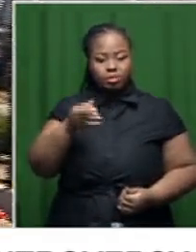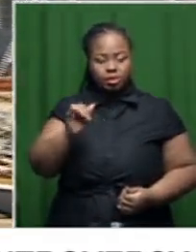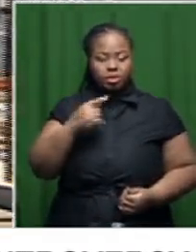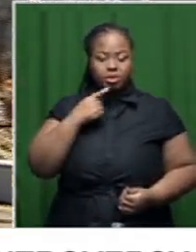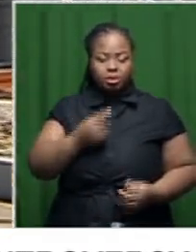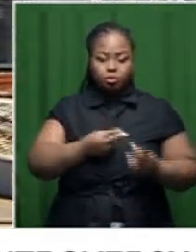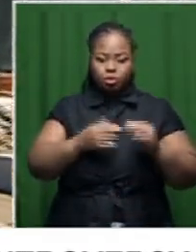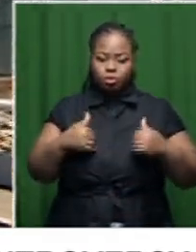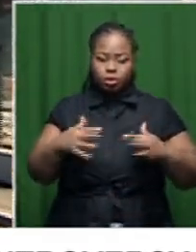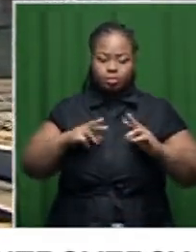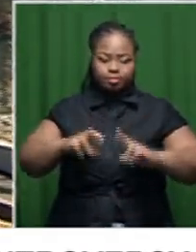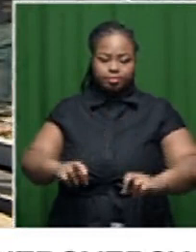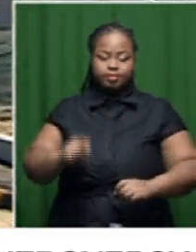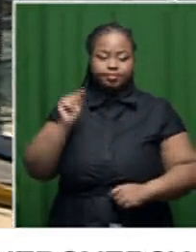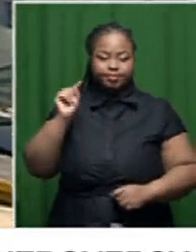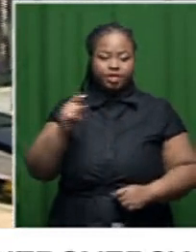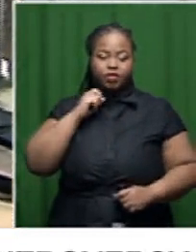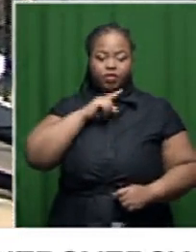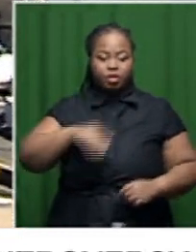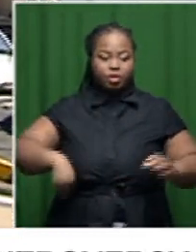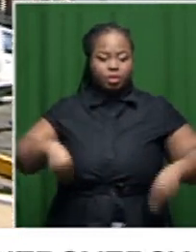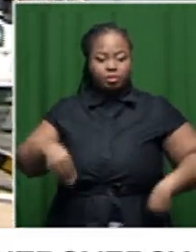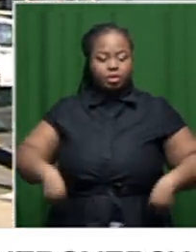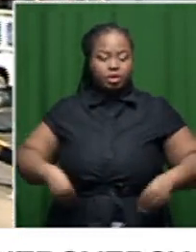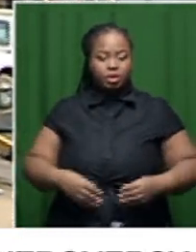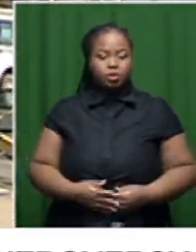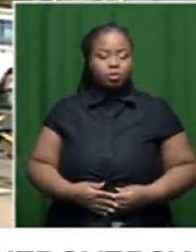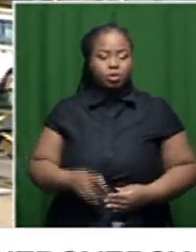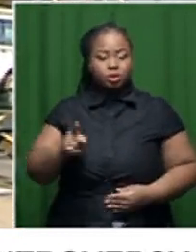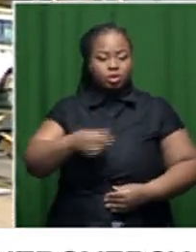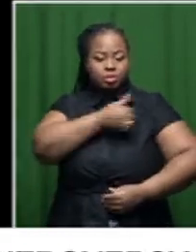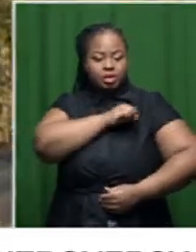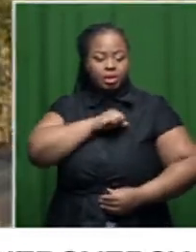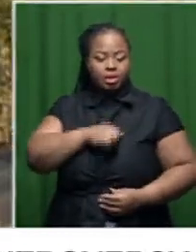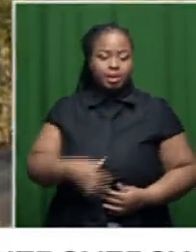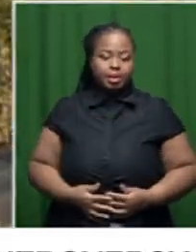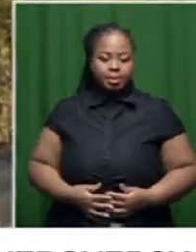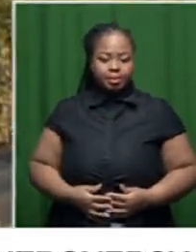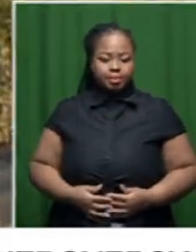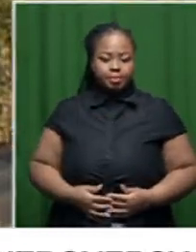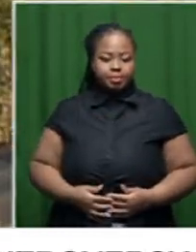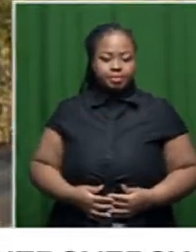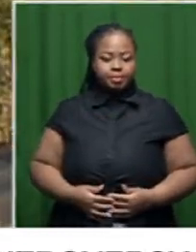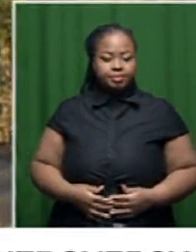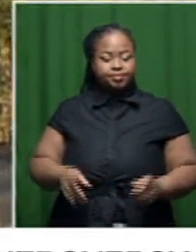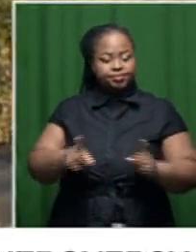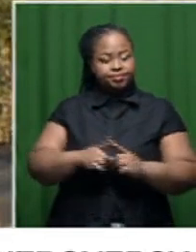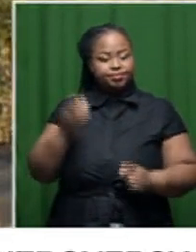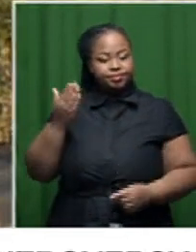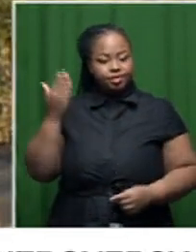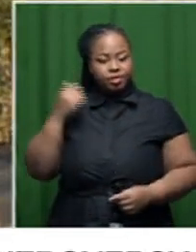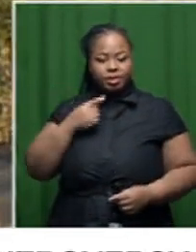unit will begin investigations into fraud and corruption at the hospital soon. Like the old song